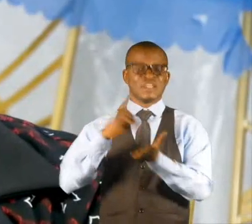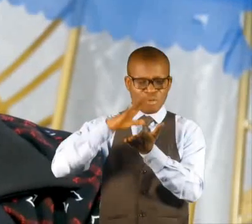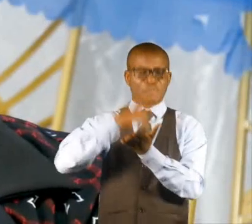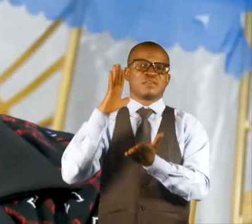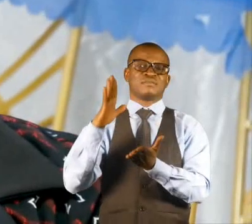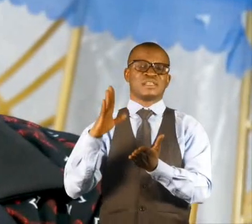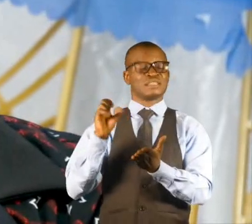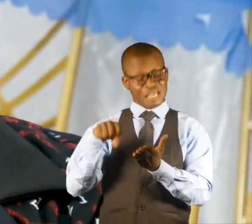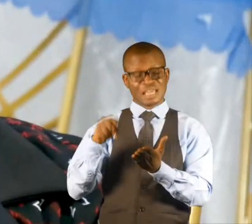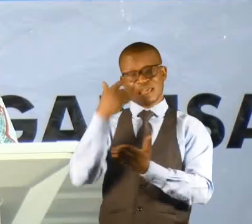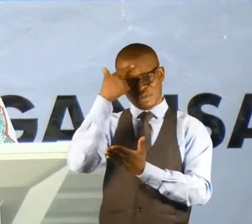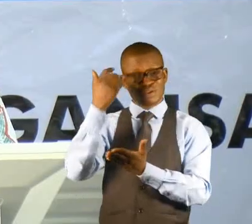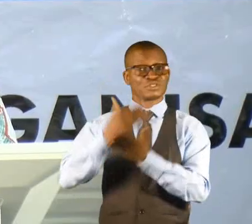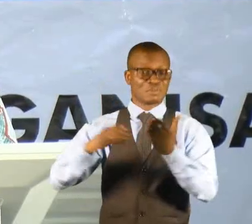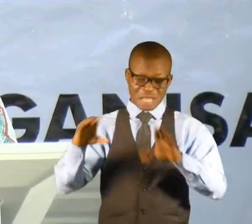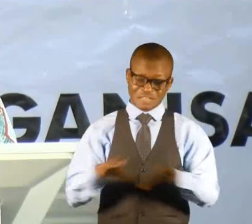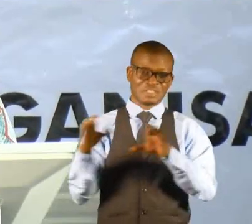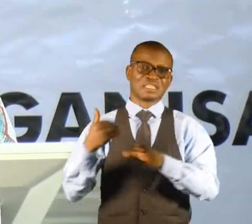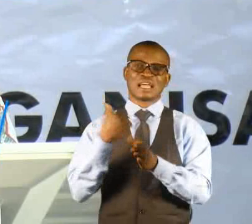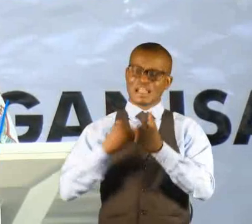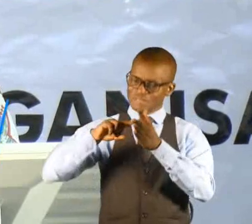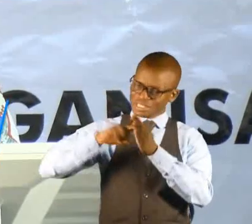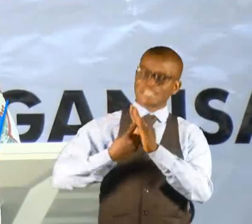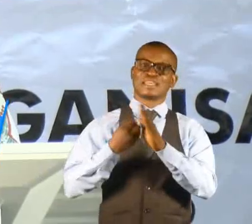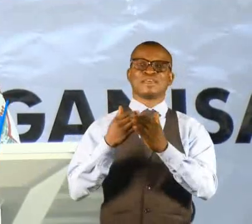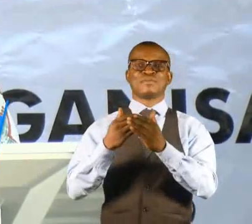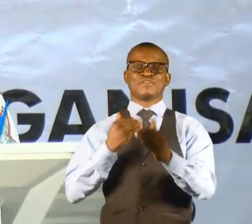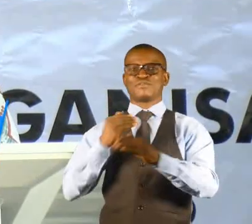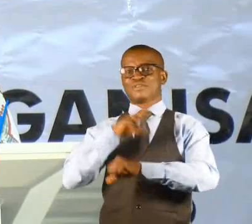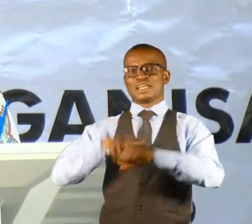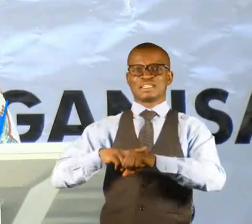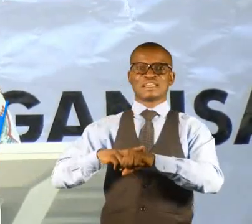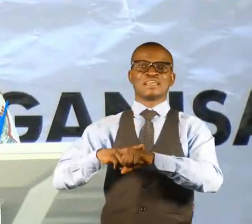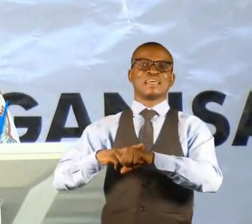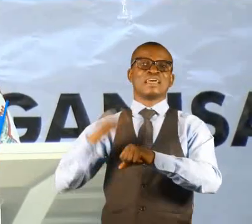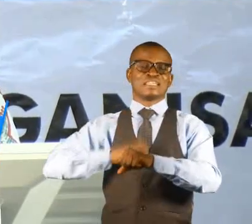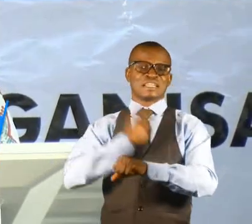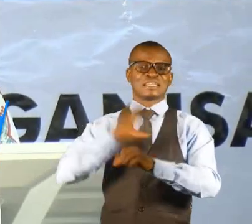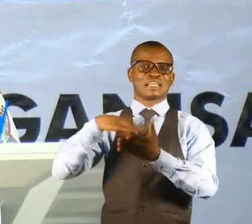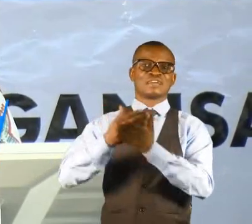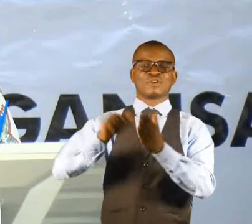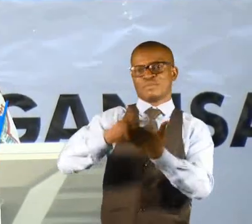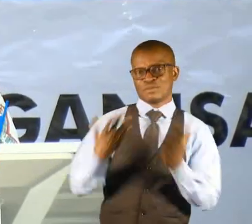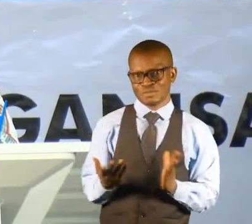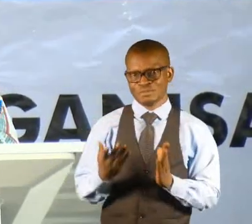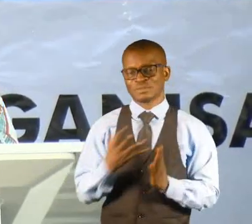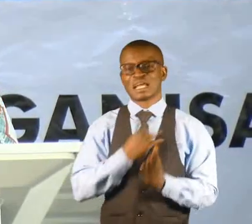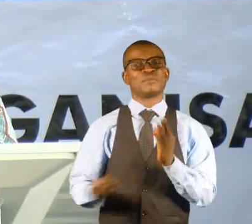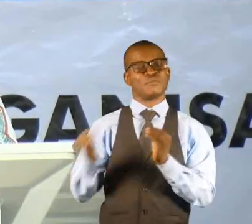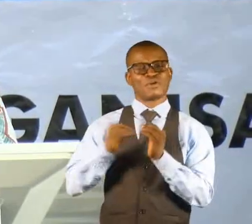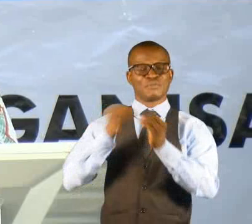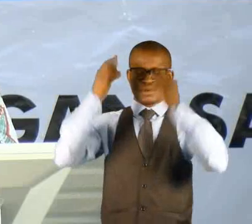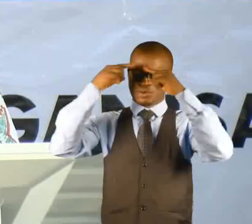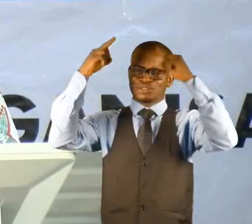living document because some activities had already been activated before the NAP was approved by FEC, and more successes